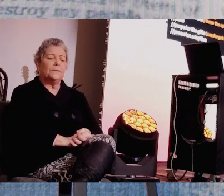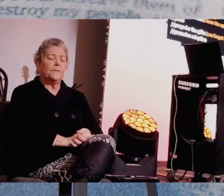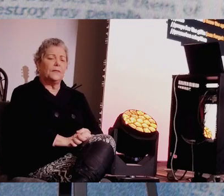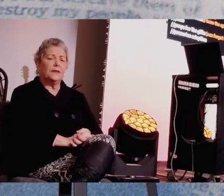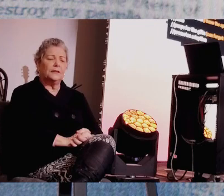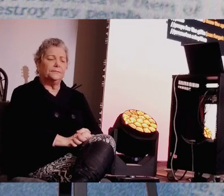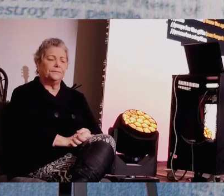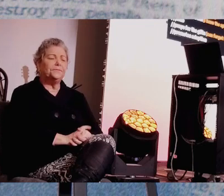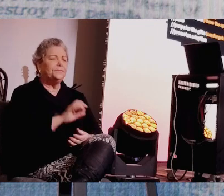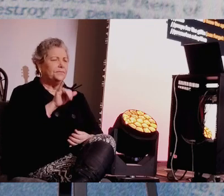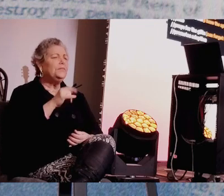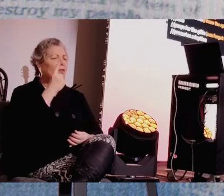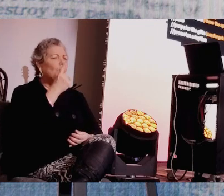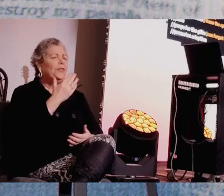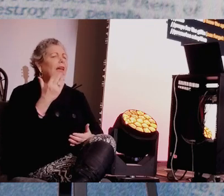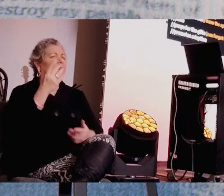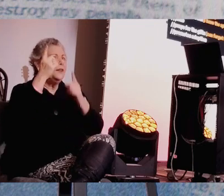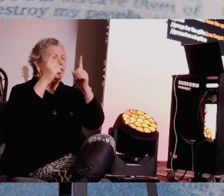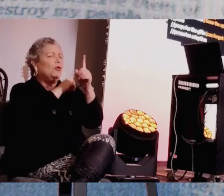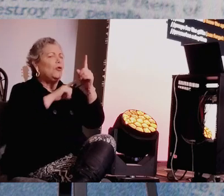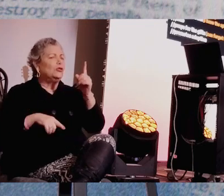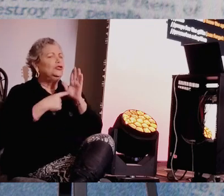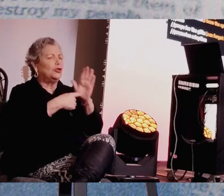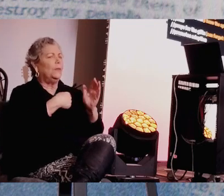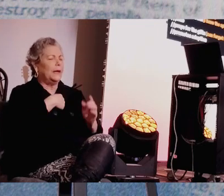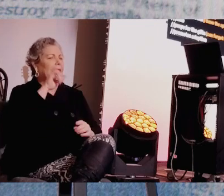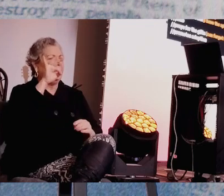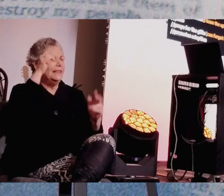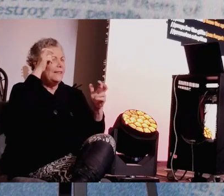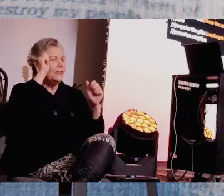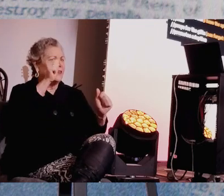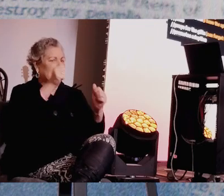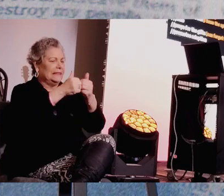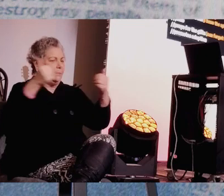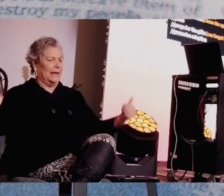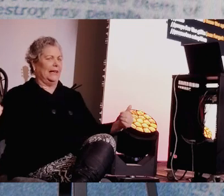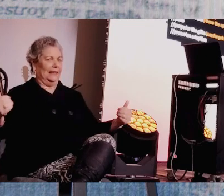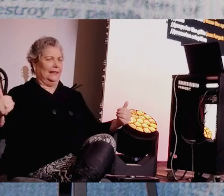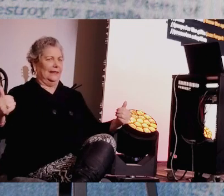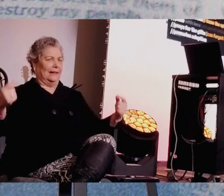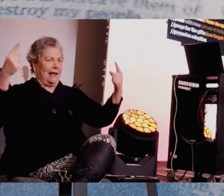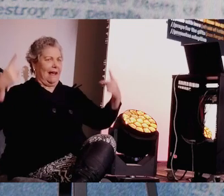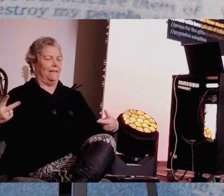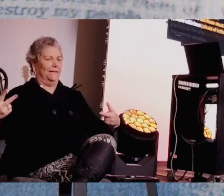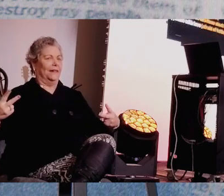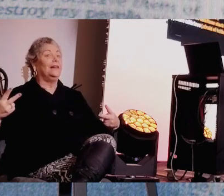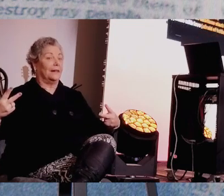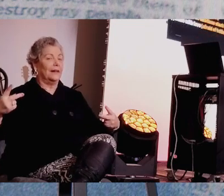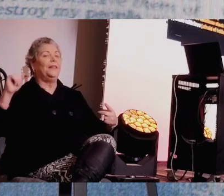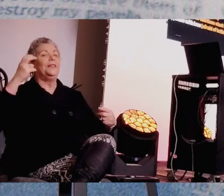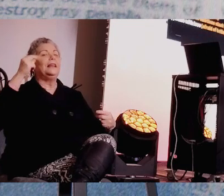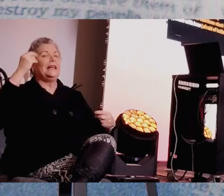You see, this is one of the things that the Lord was showing me. If the enemy can split it into two halves, then what happens is he brings